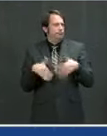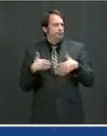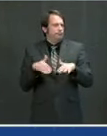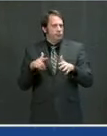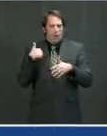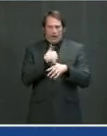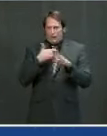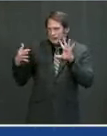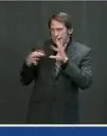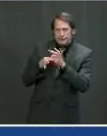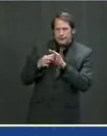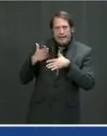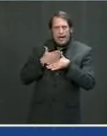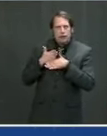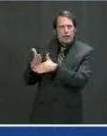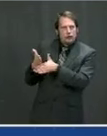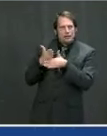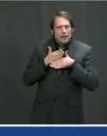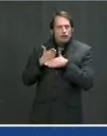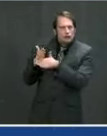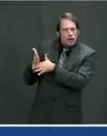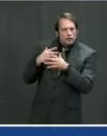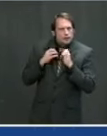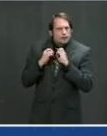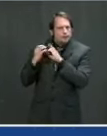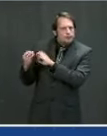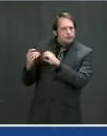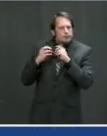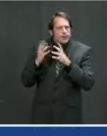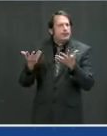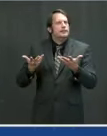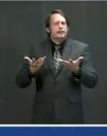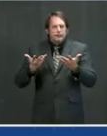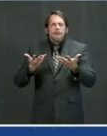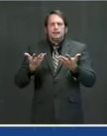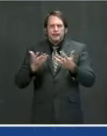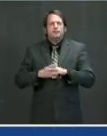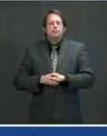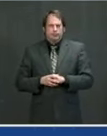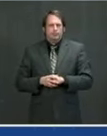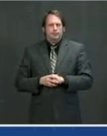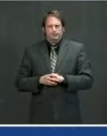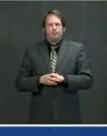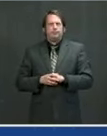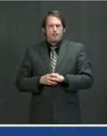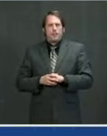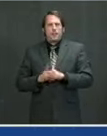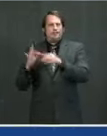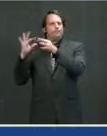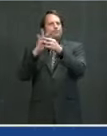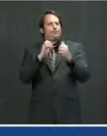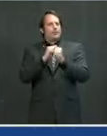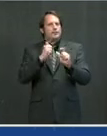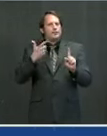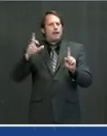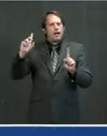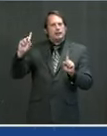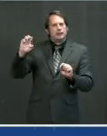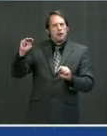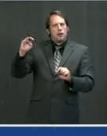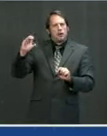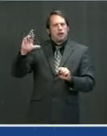share, norms set by democracies, not by autocracies. So we're going to work together across